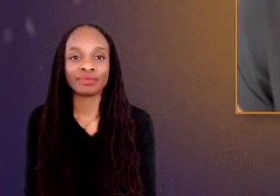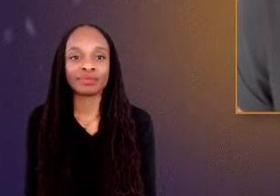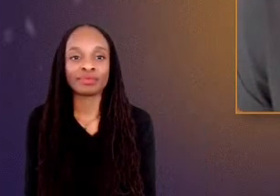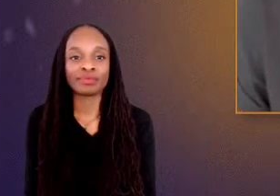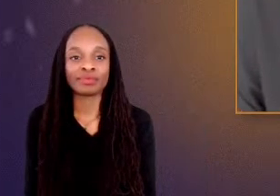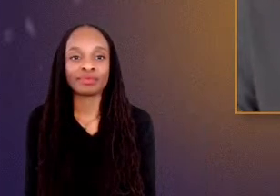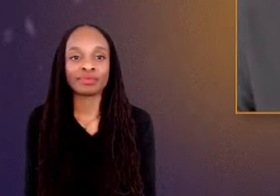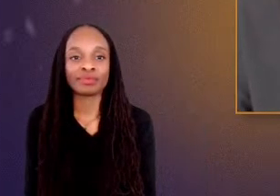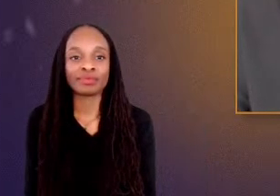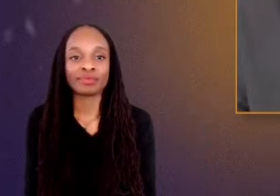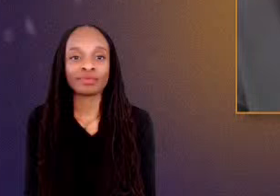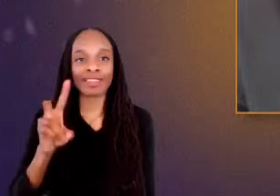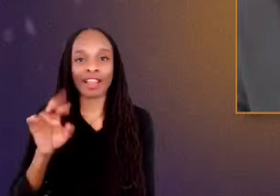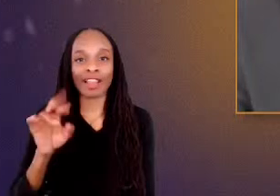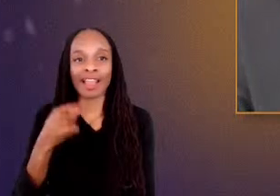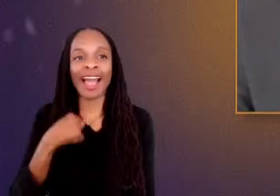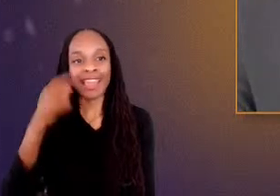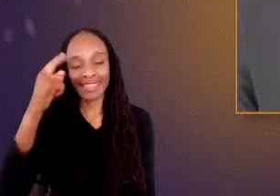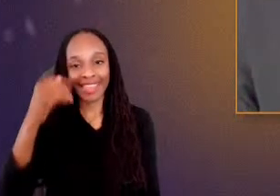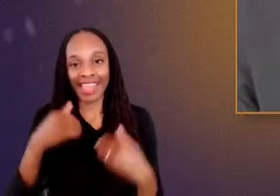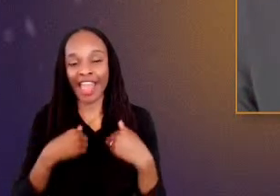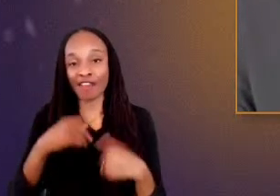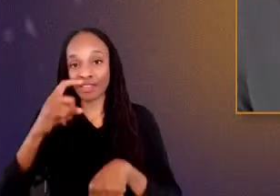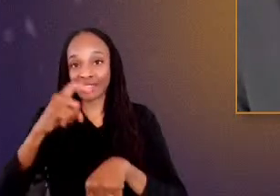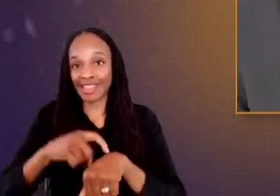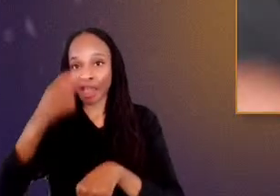Okay, I think we have time for one more question.